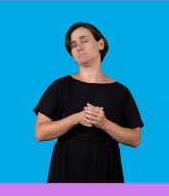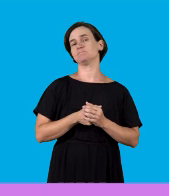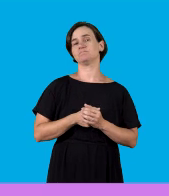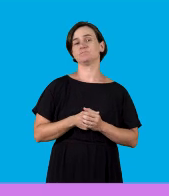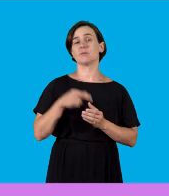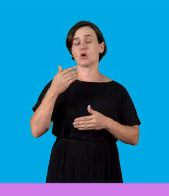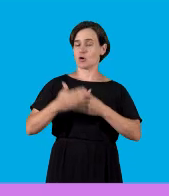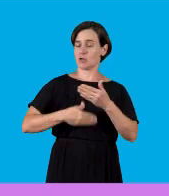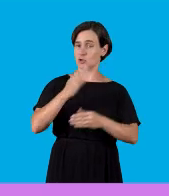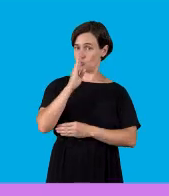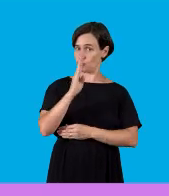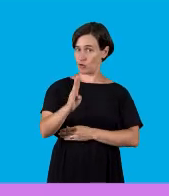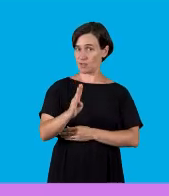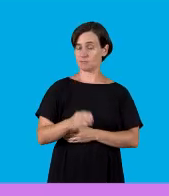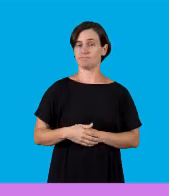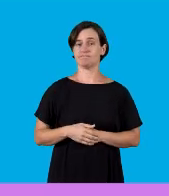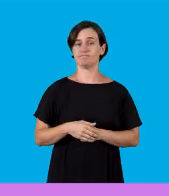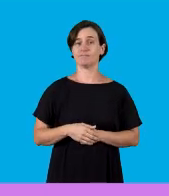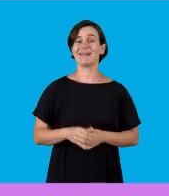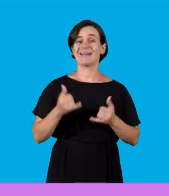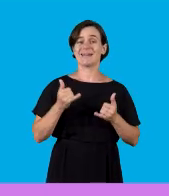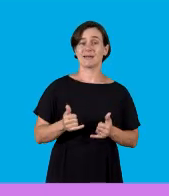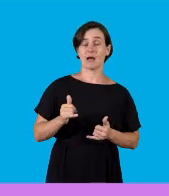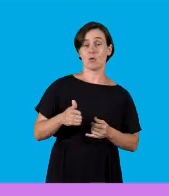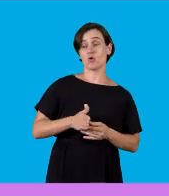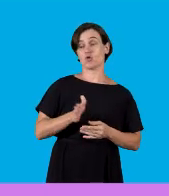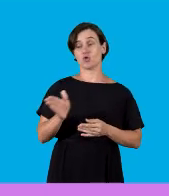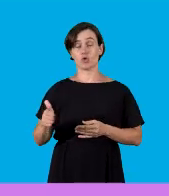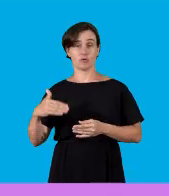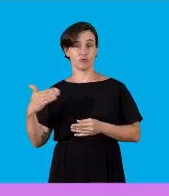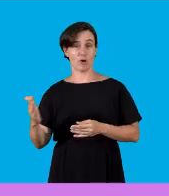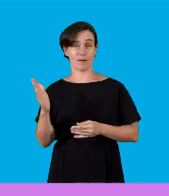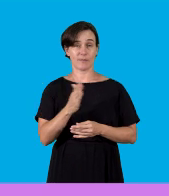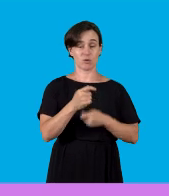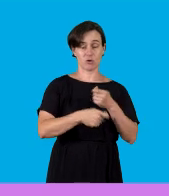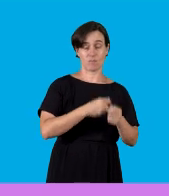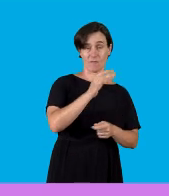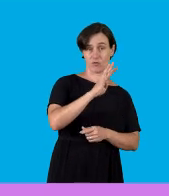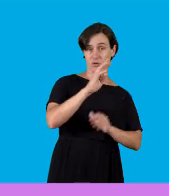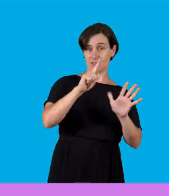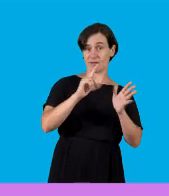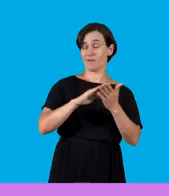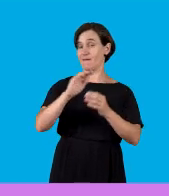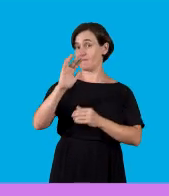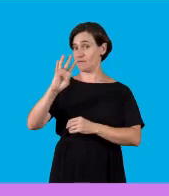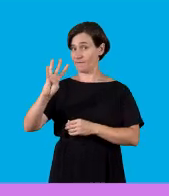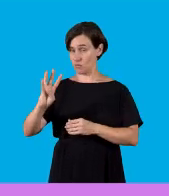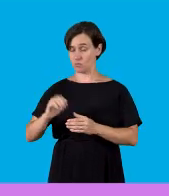straight, then she will turn now another right between shop 47 and 54,